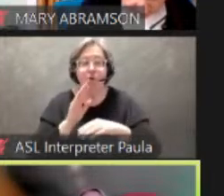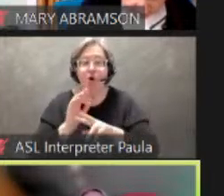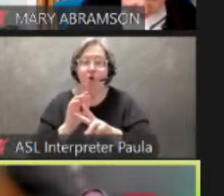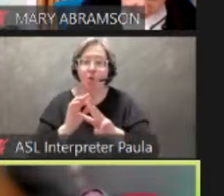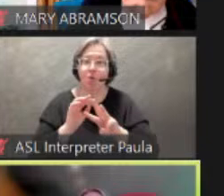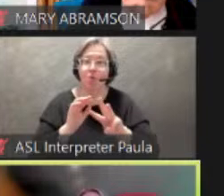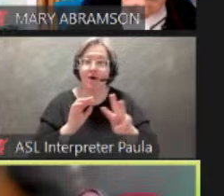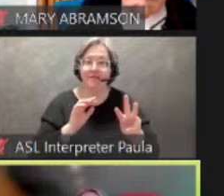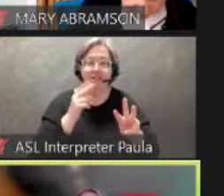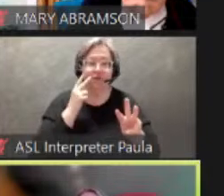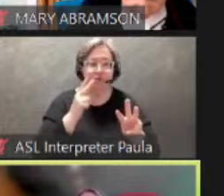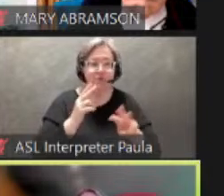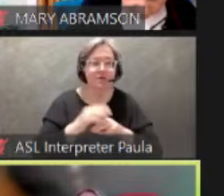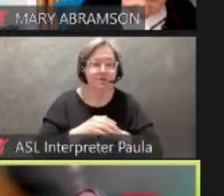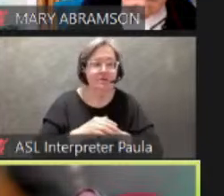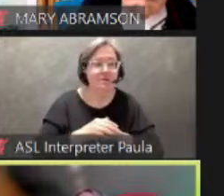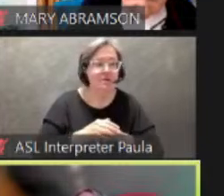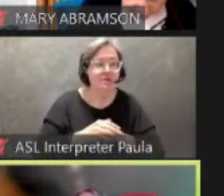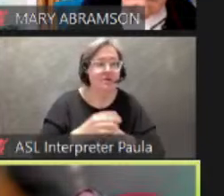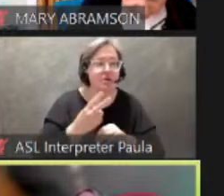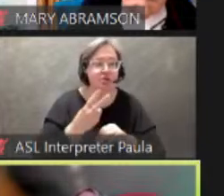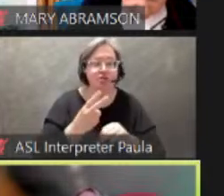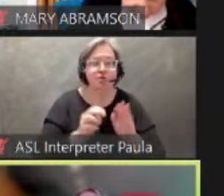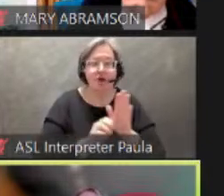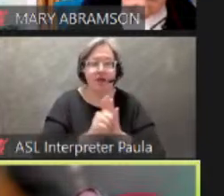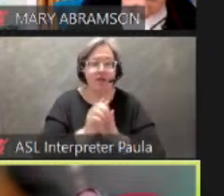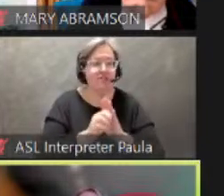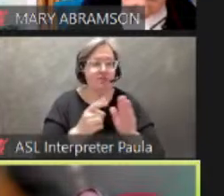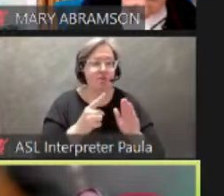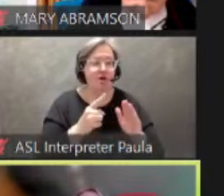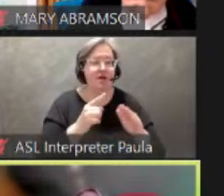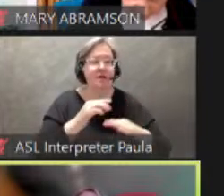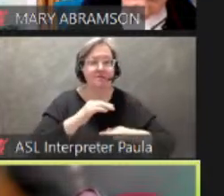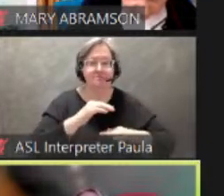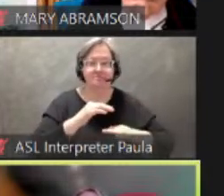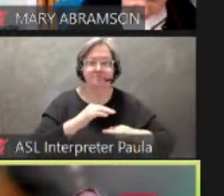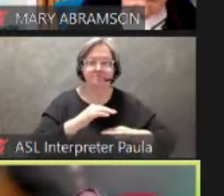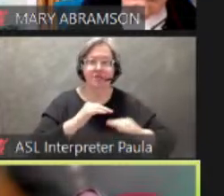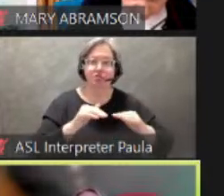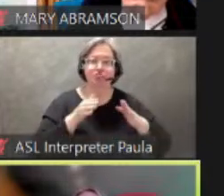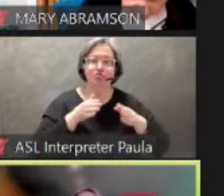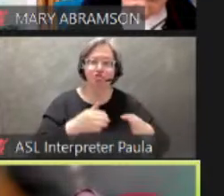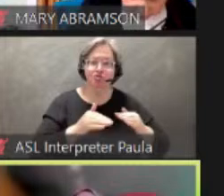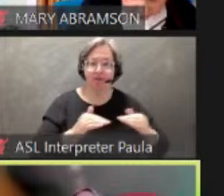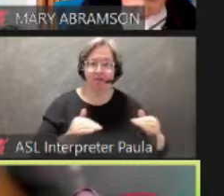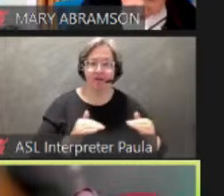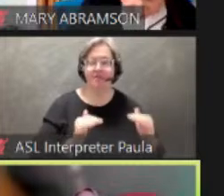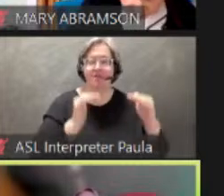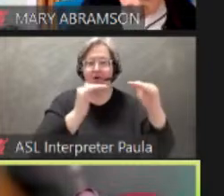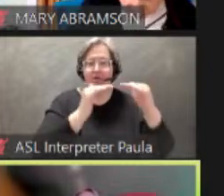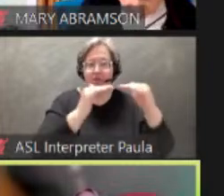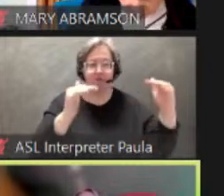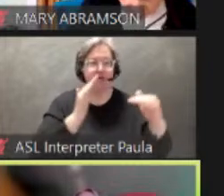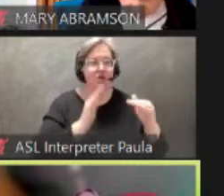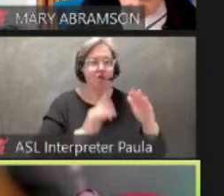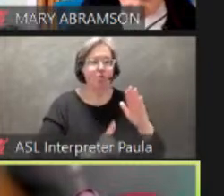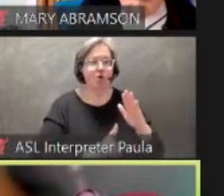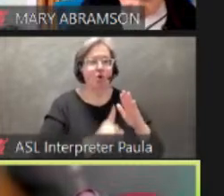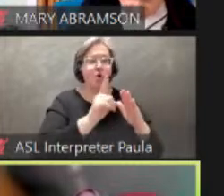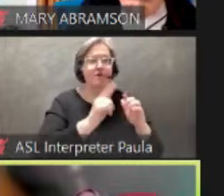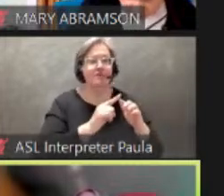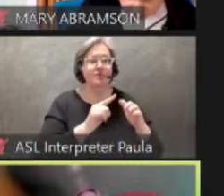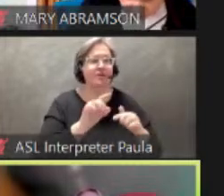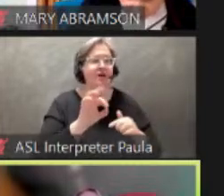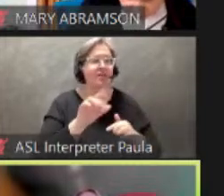and you can see that there are 2 elevators, one on each platform. And they would get in there and go up 1 level to that